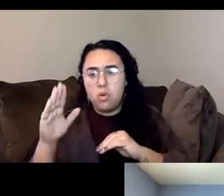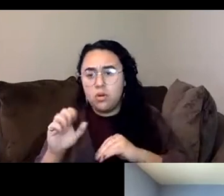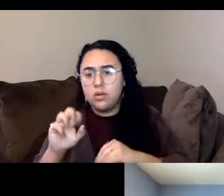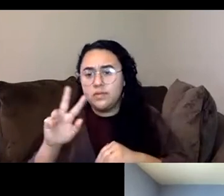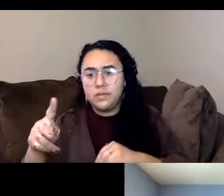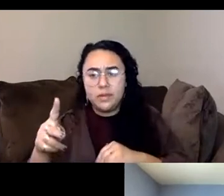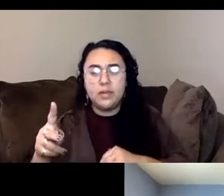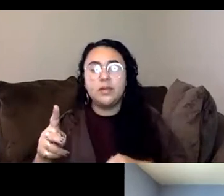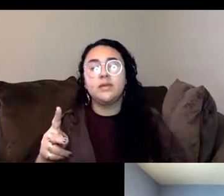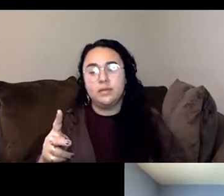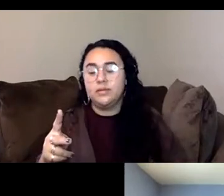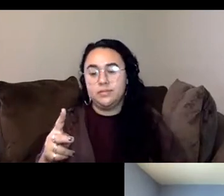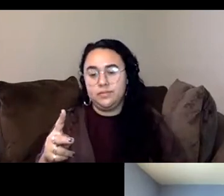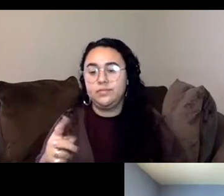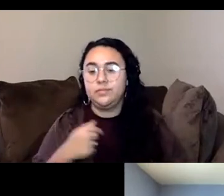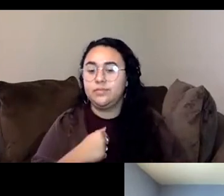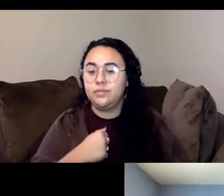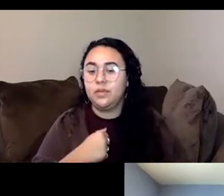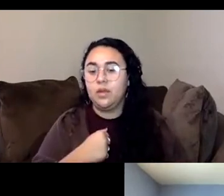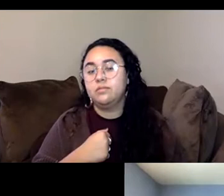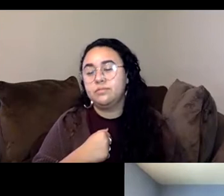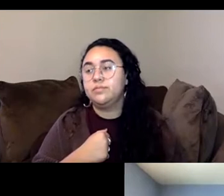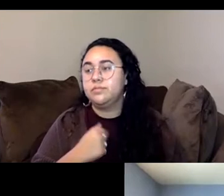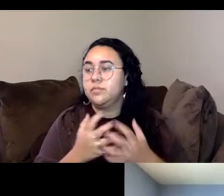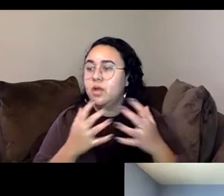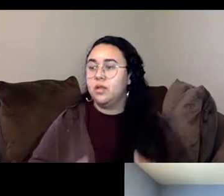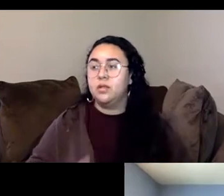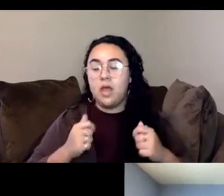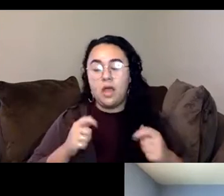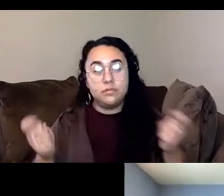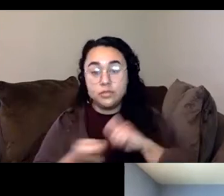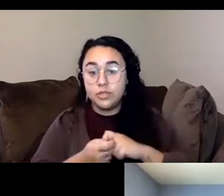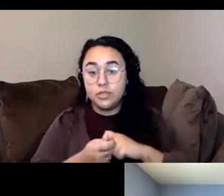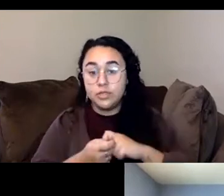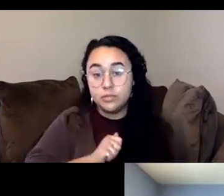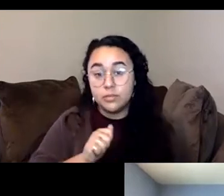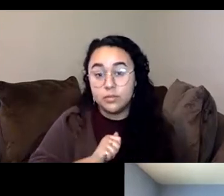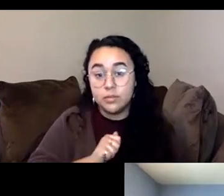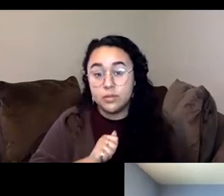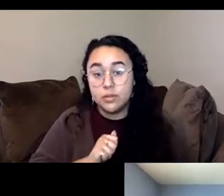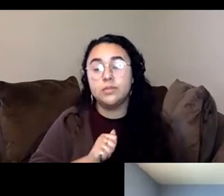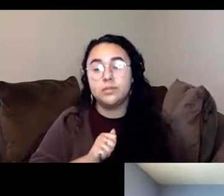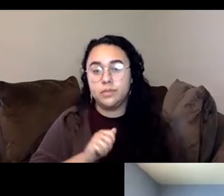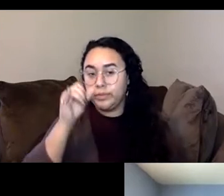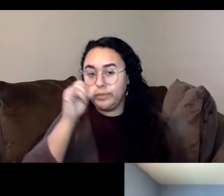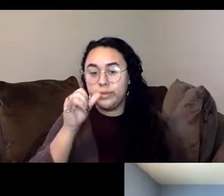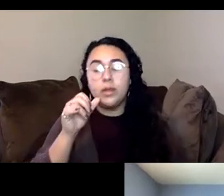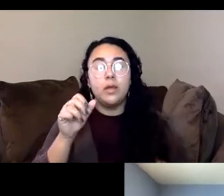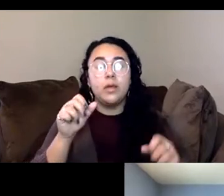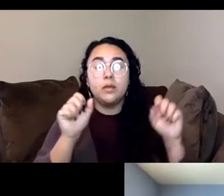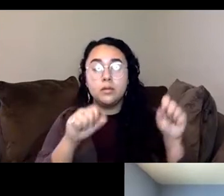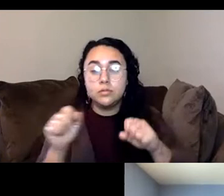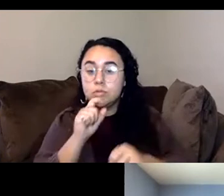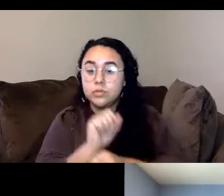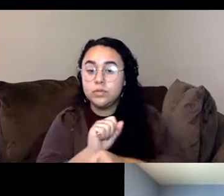SVP, I have had a lot of life changes myself, and have been able to actually find